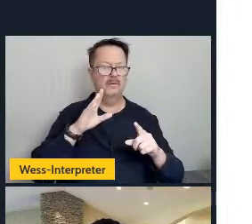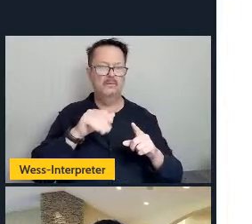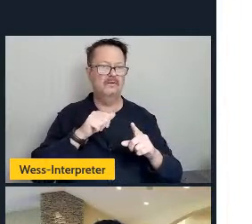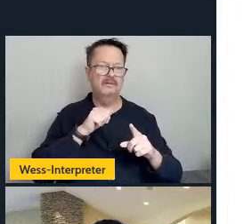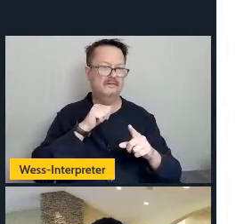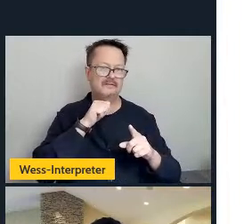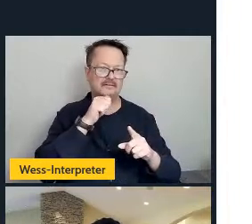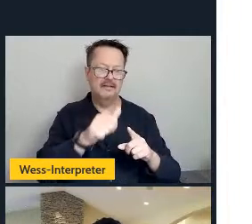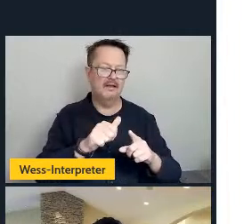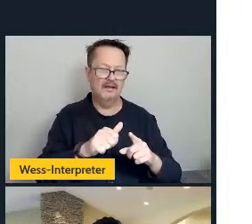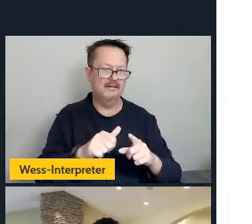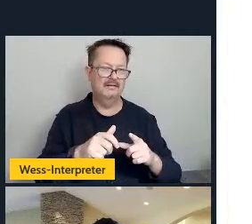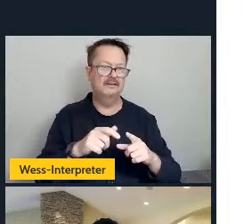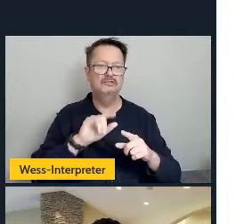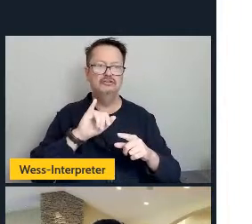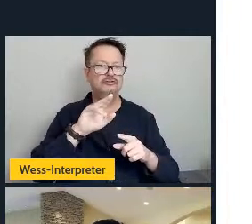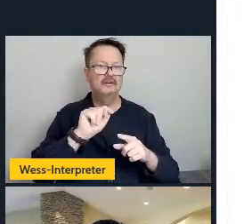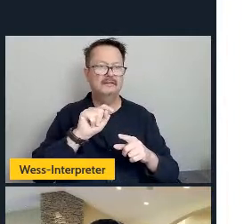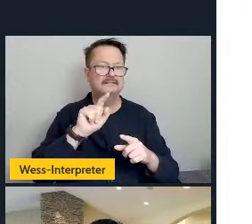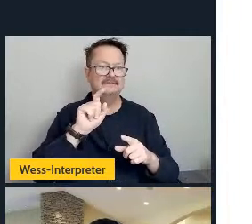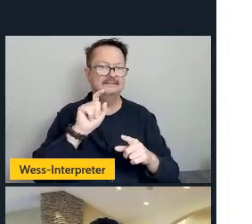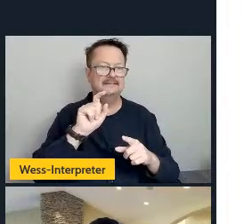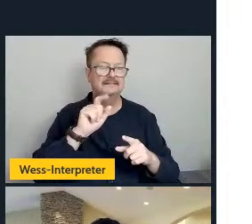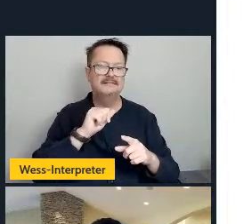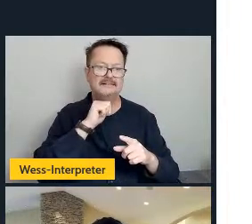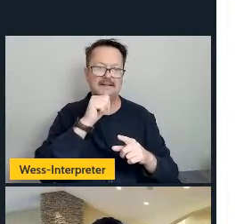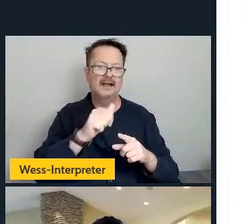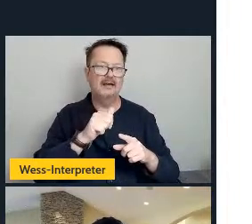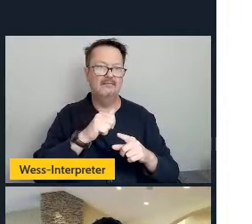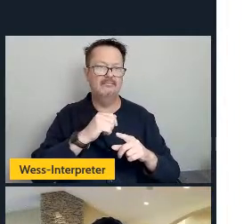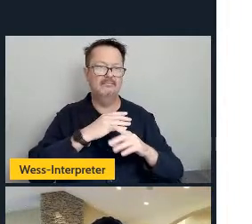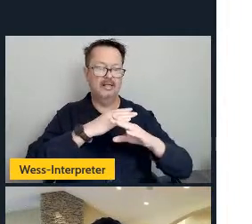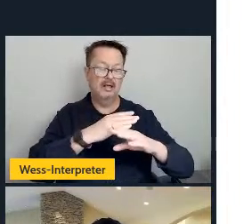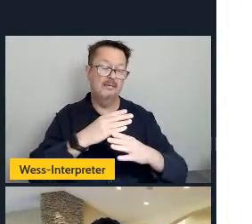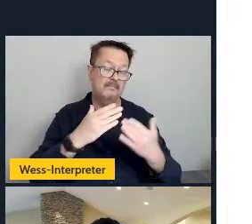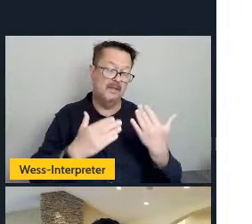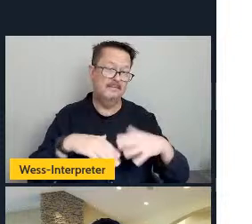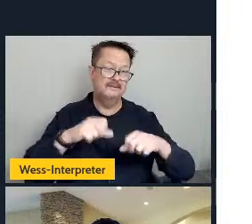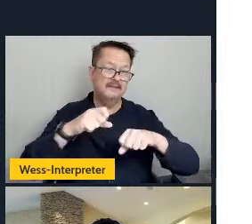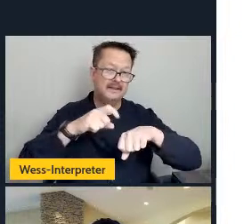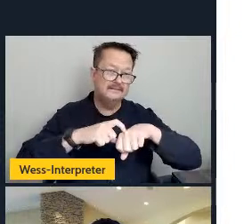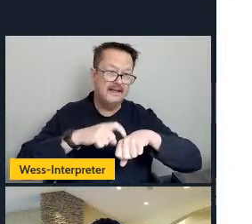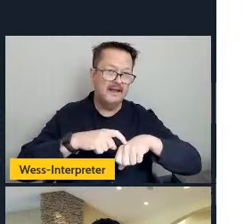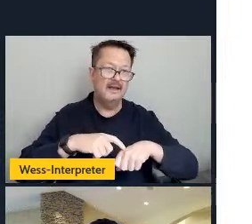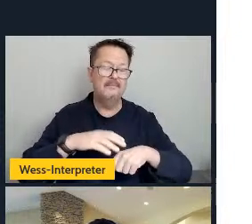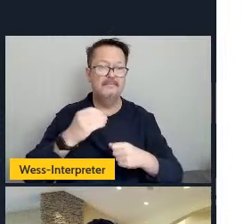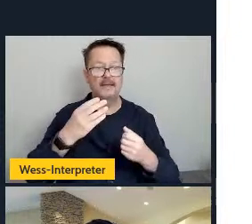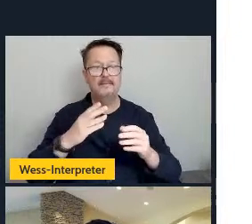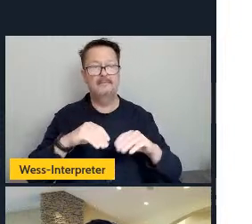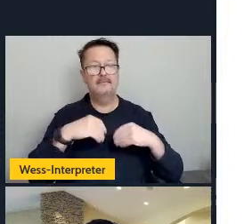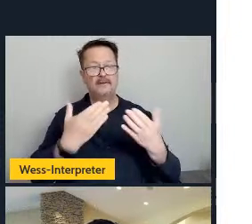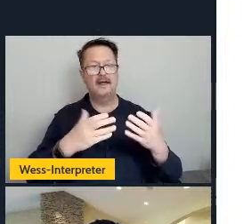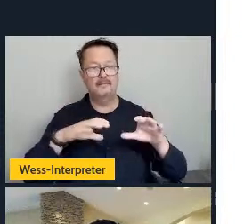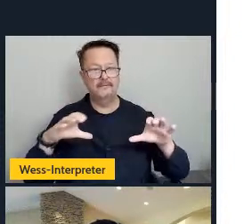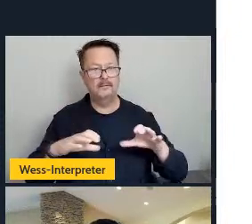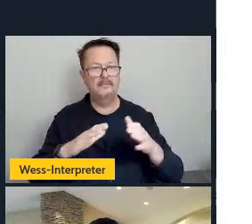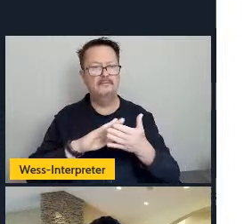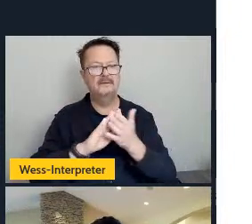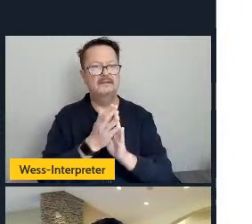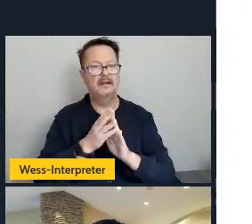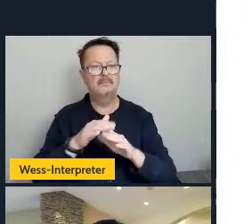in communication to understand what went wrong. And also my delivery performance becomes slower because I have a single